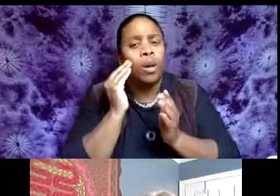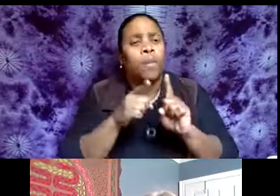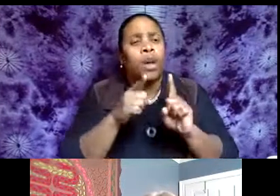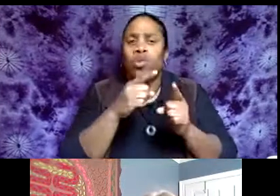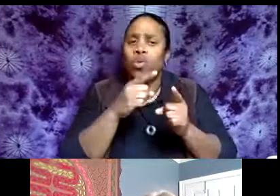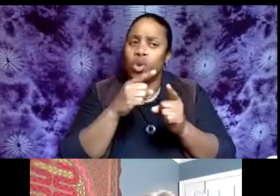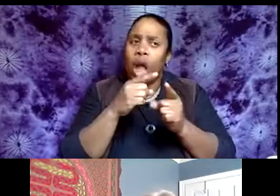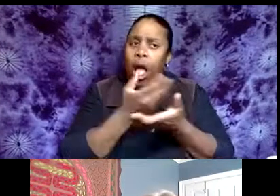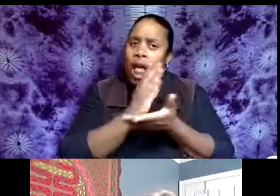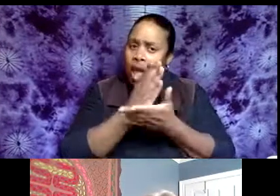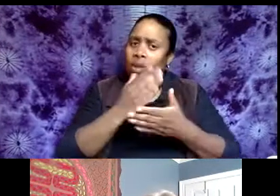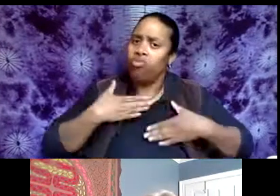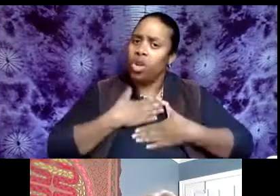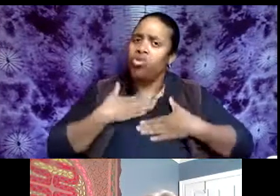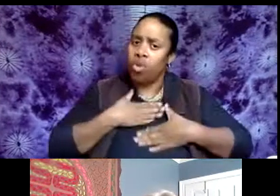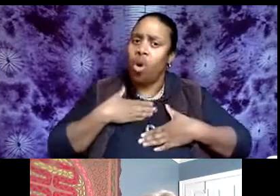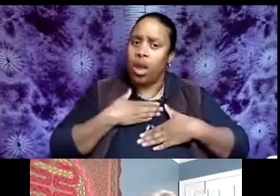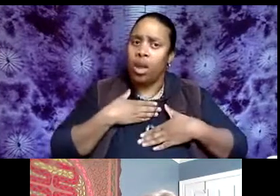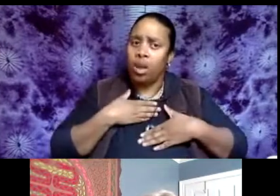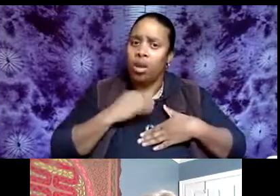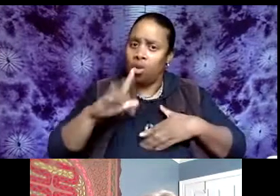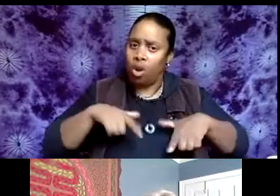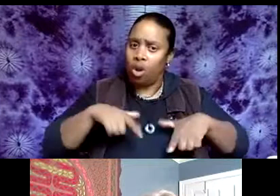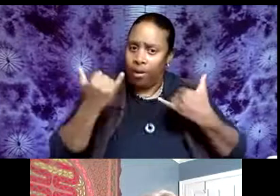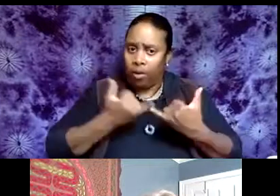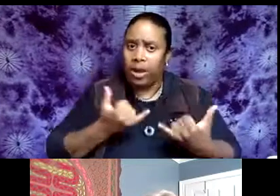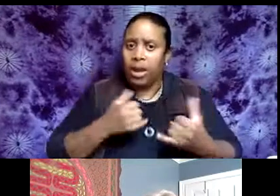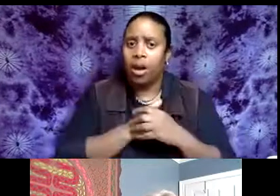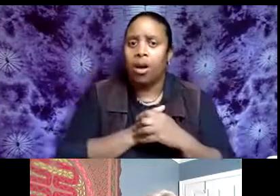now. yes. Yeah.